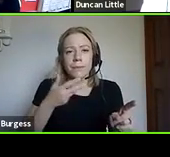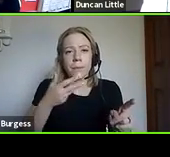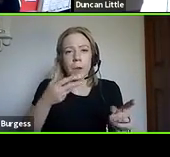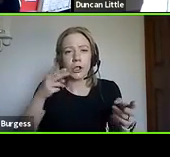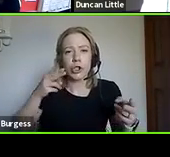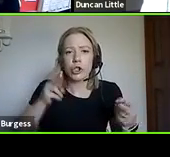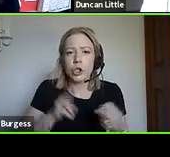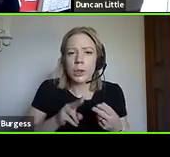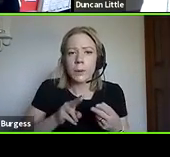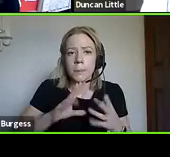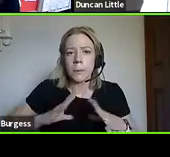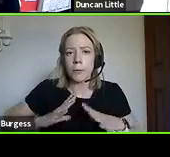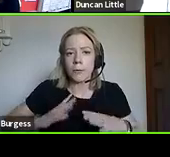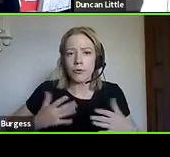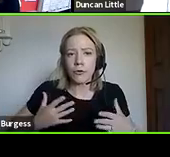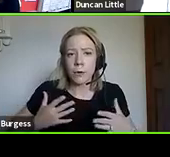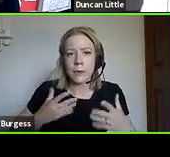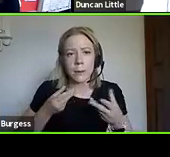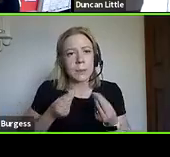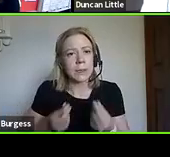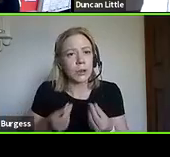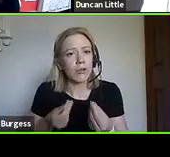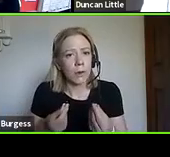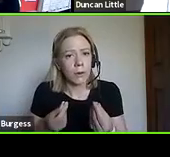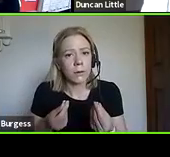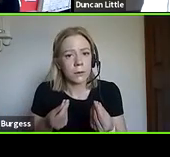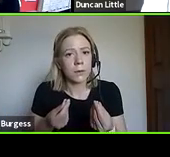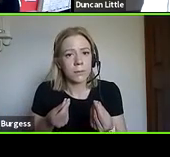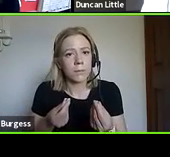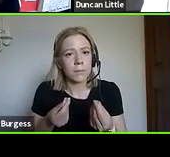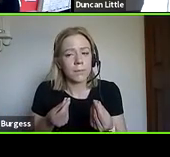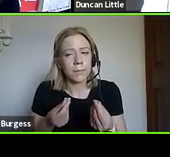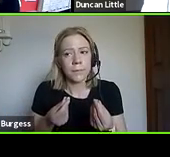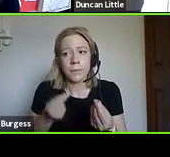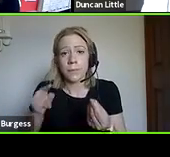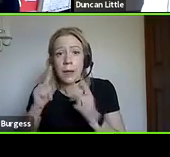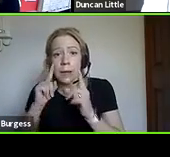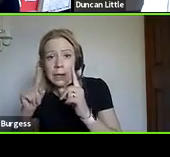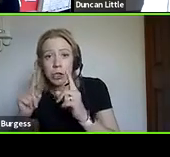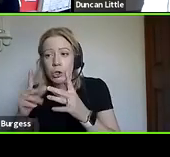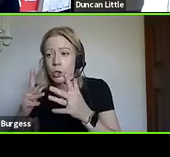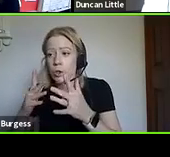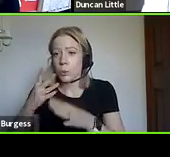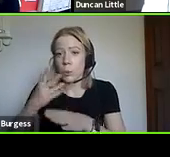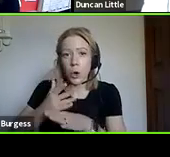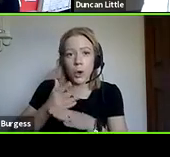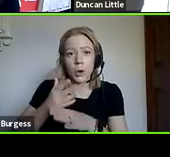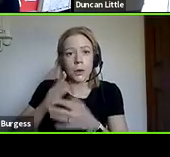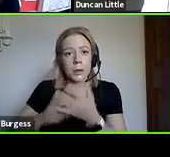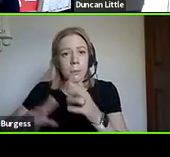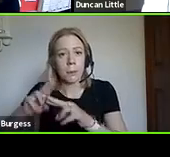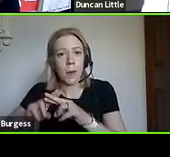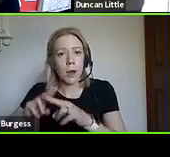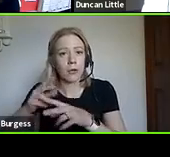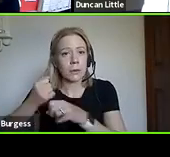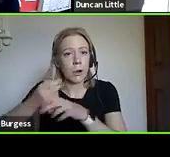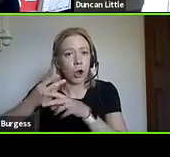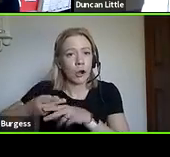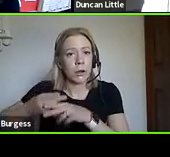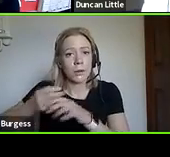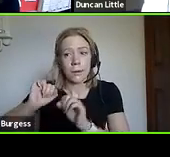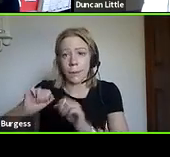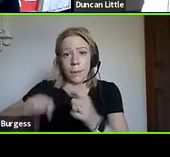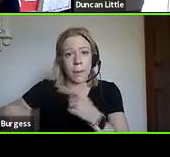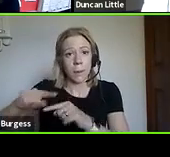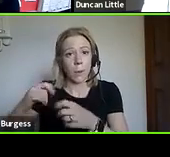cheap, free materials, and teachers and workers and parents, guardians have made